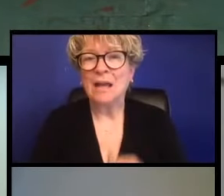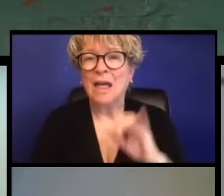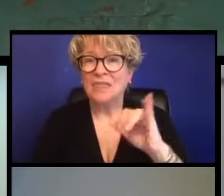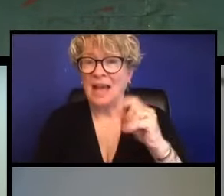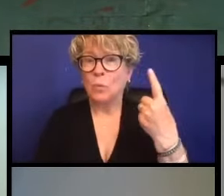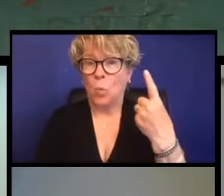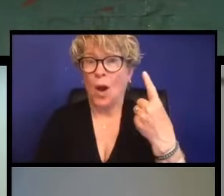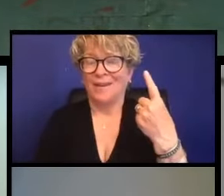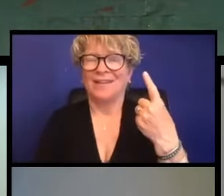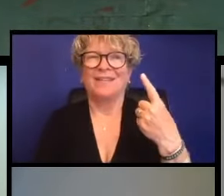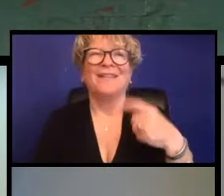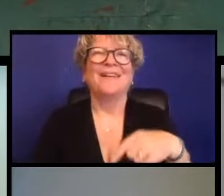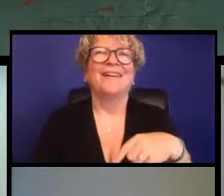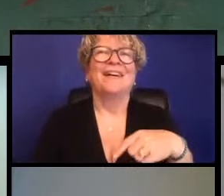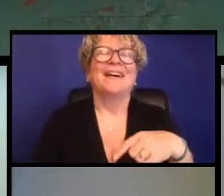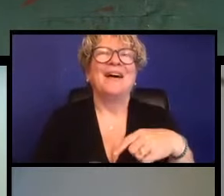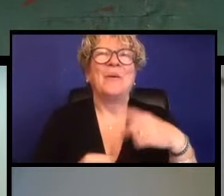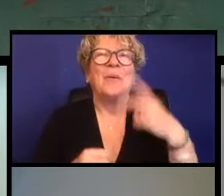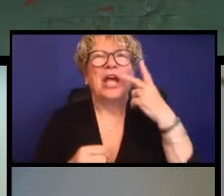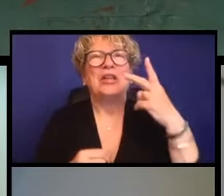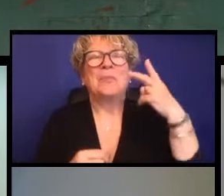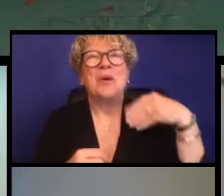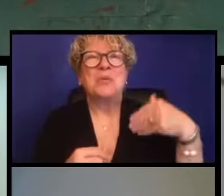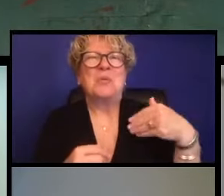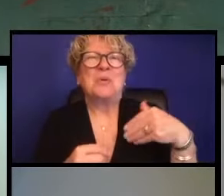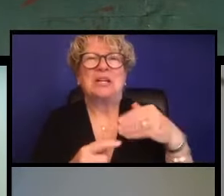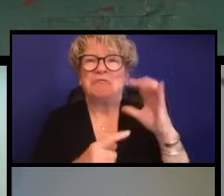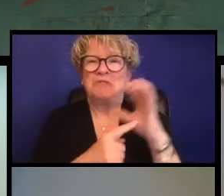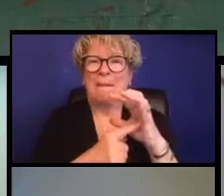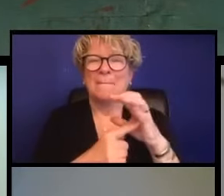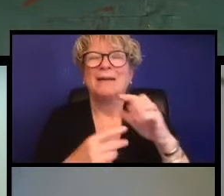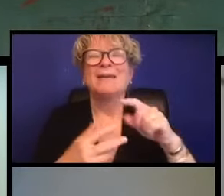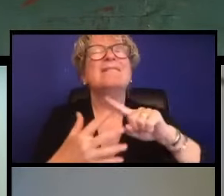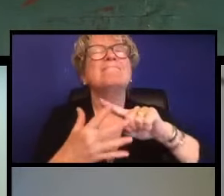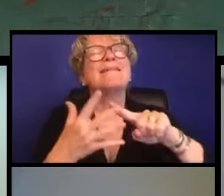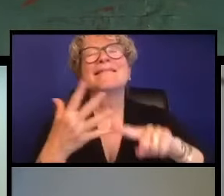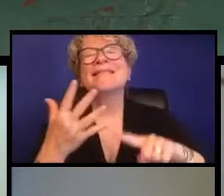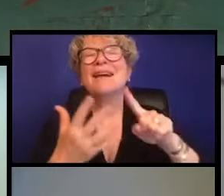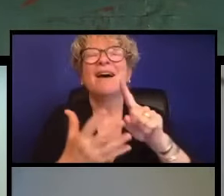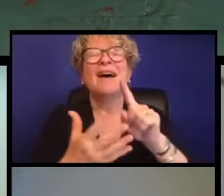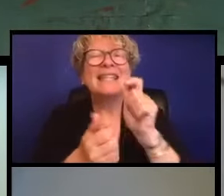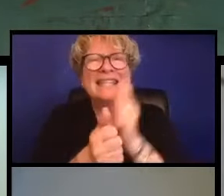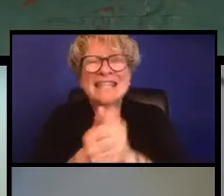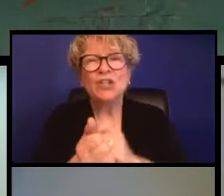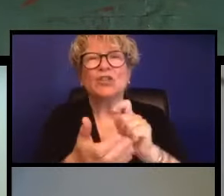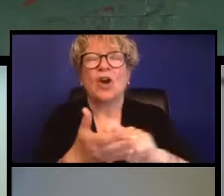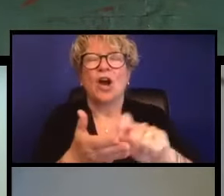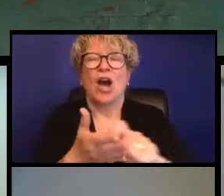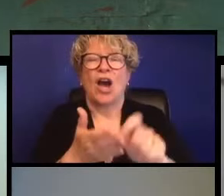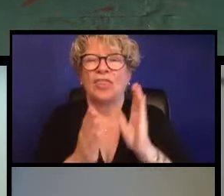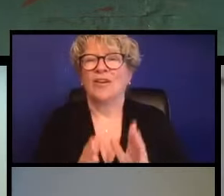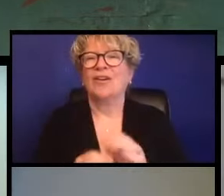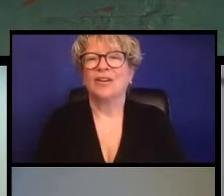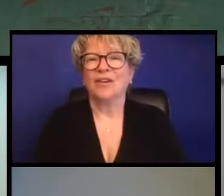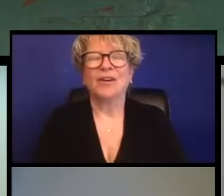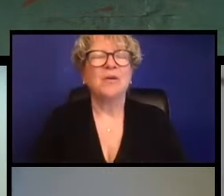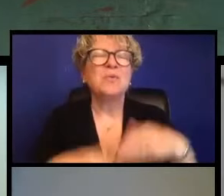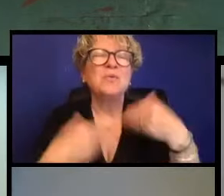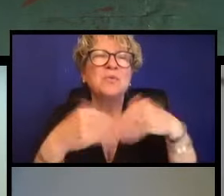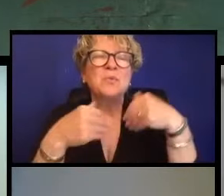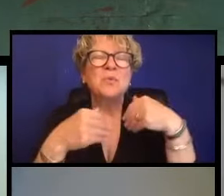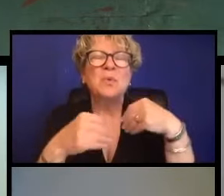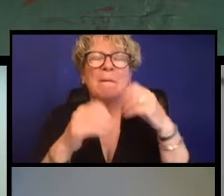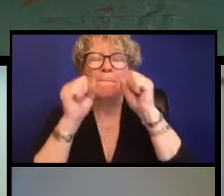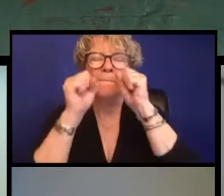honestly, every single author I've ever worked with, it's been an honor, and so many brilliant,